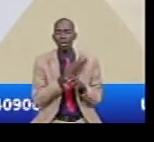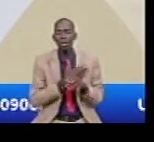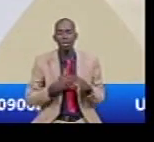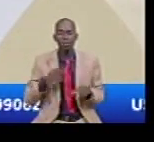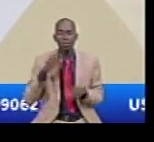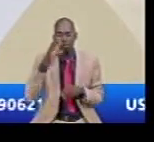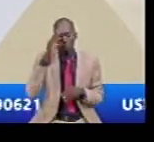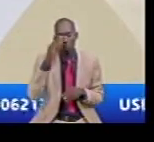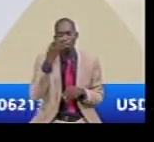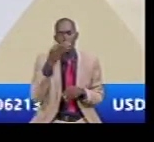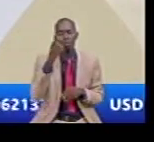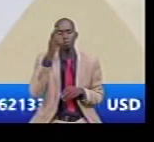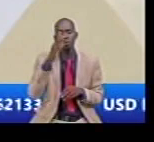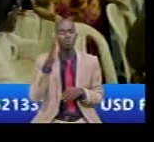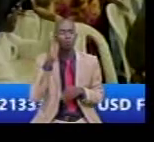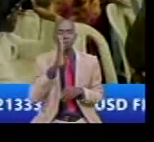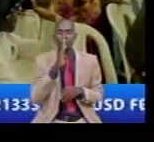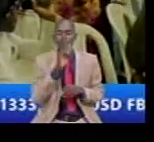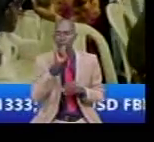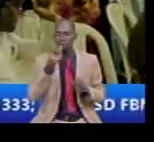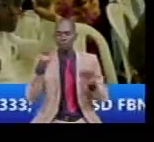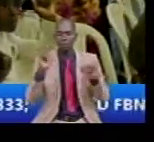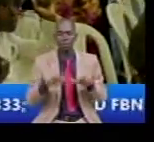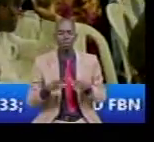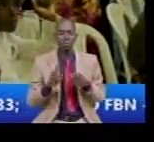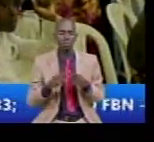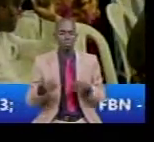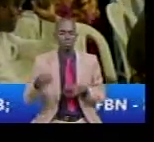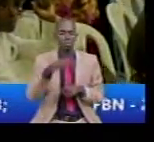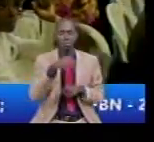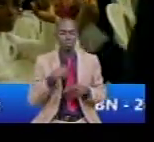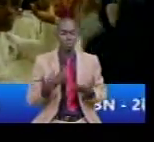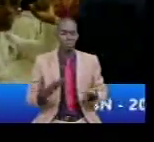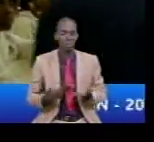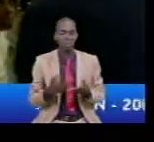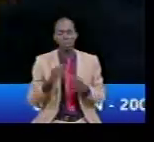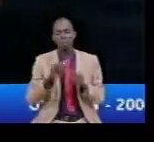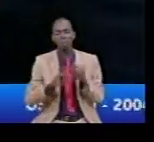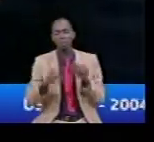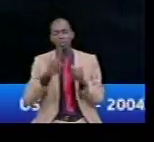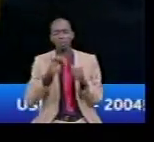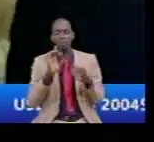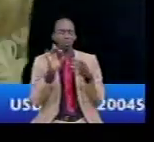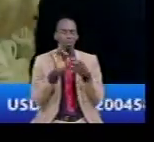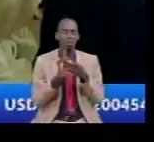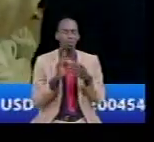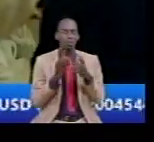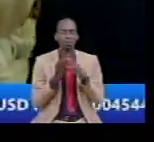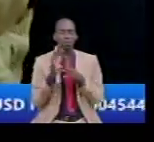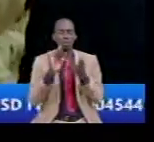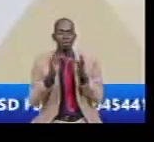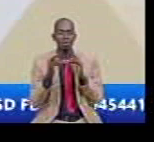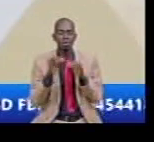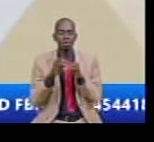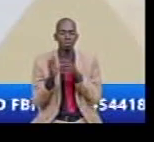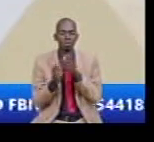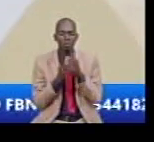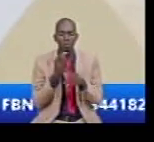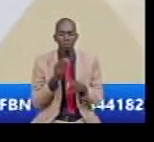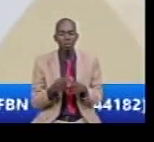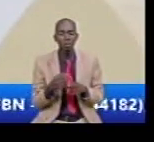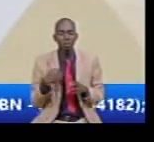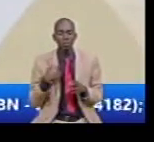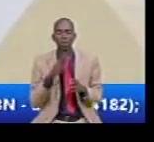him globally. I want to pray for our nation, Nigeria. want to ask the Lord to help the